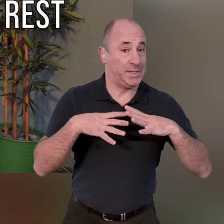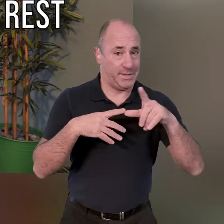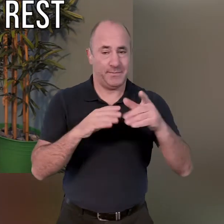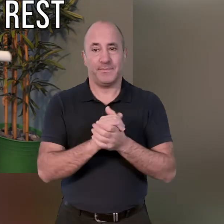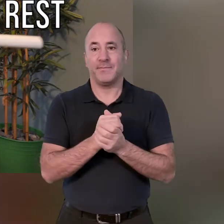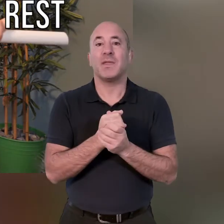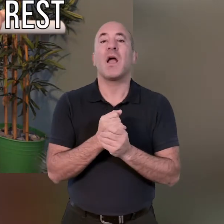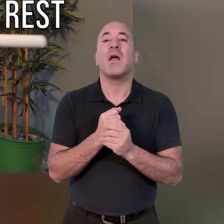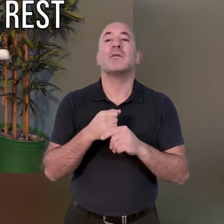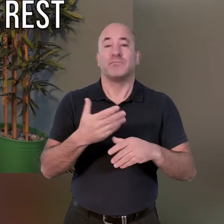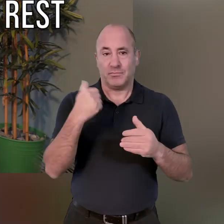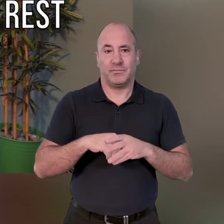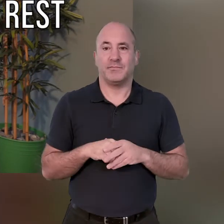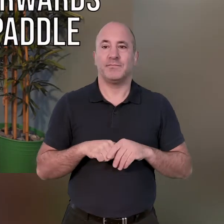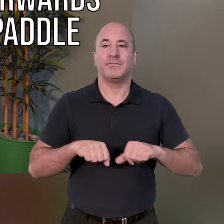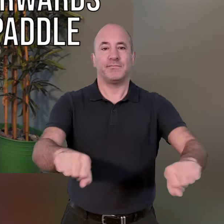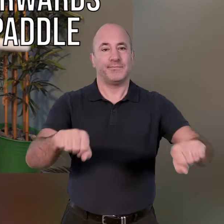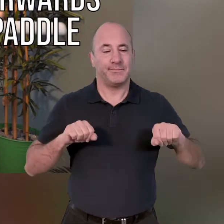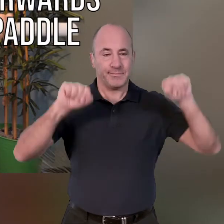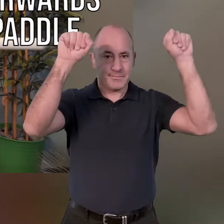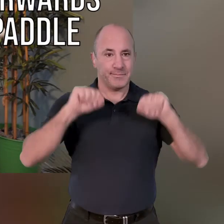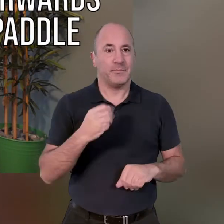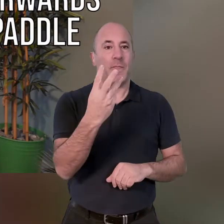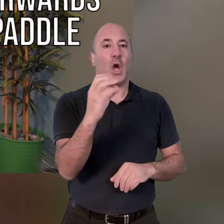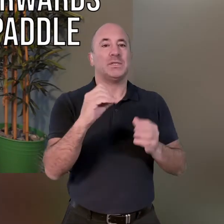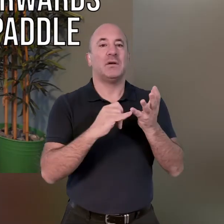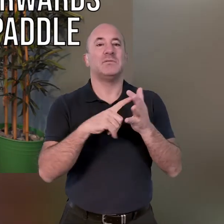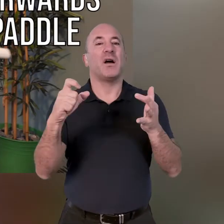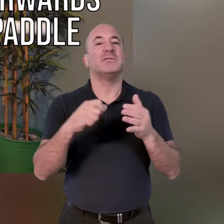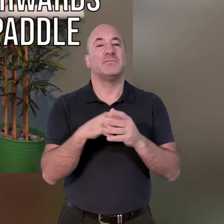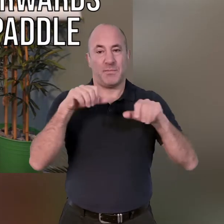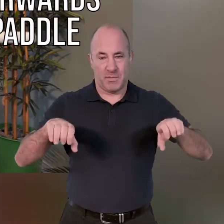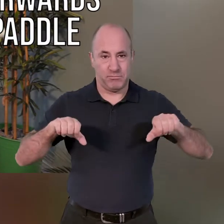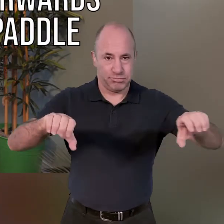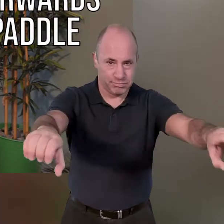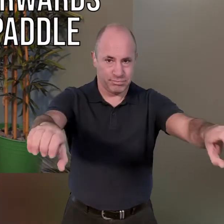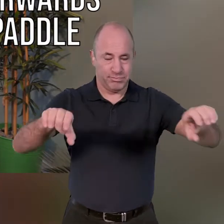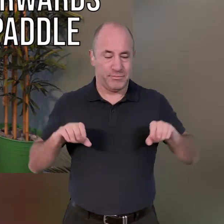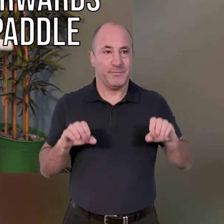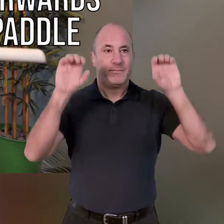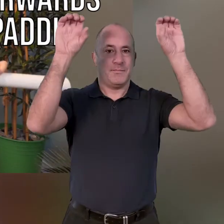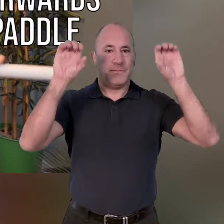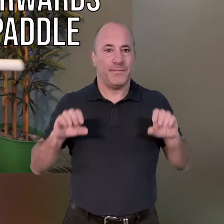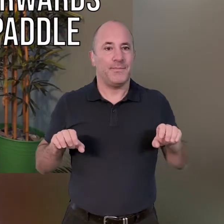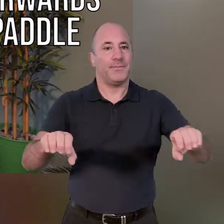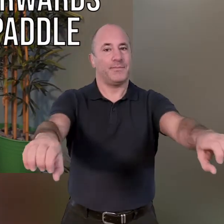and up, off we go. So 30 seconds now again. Double arm forwards, double arm